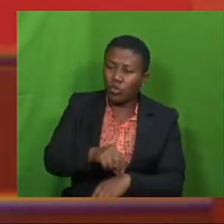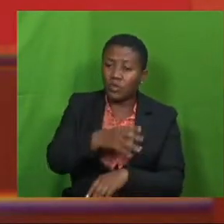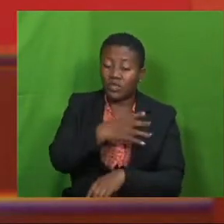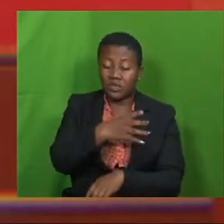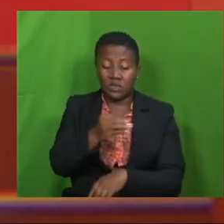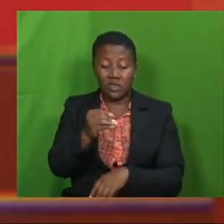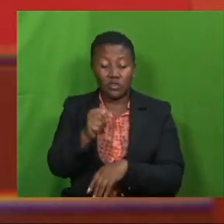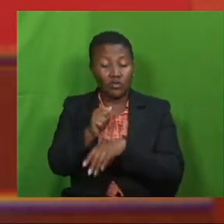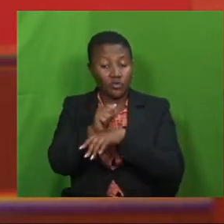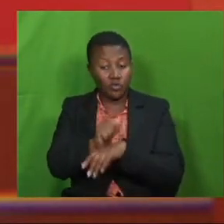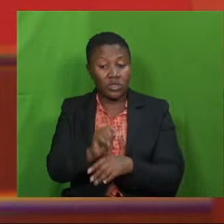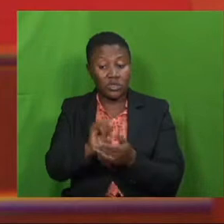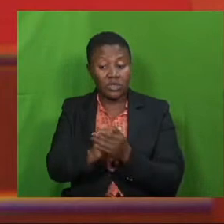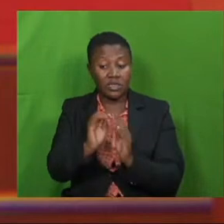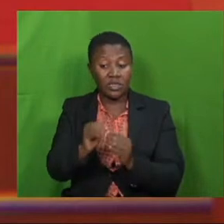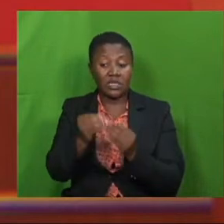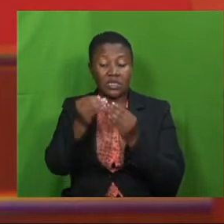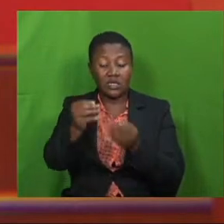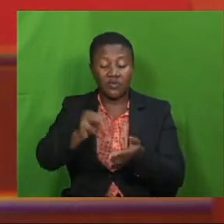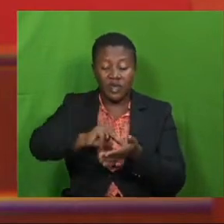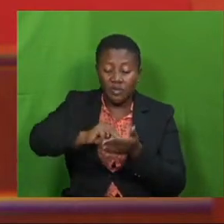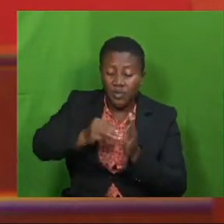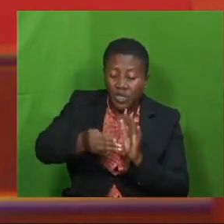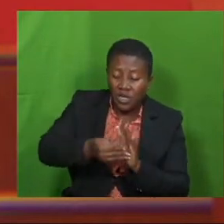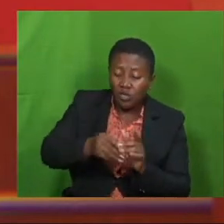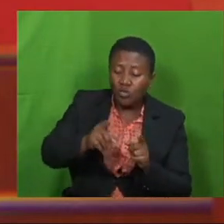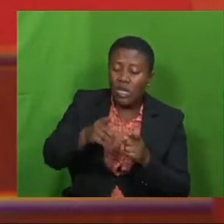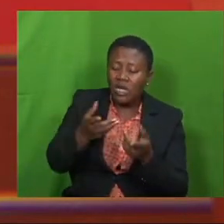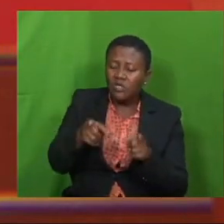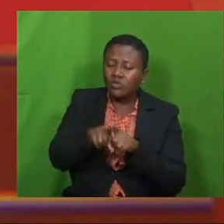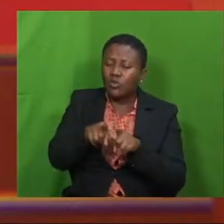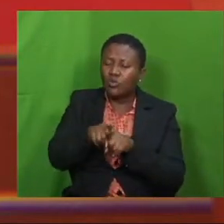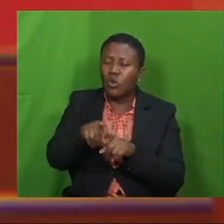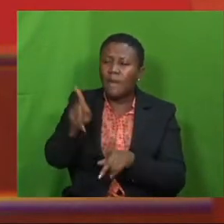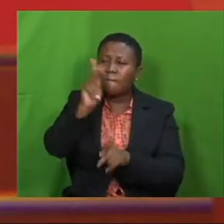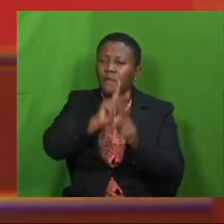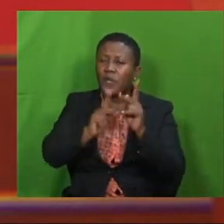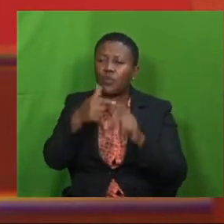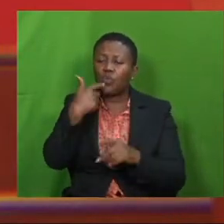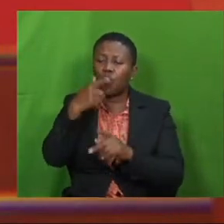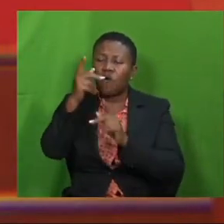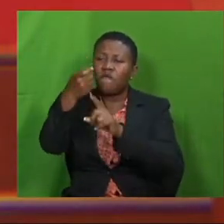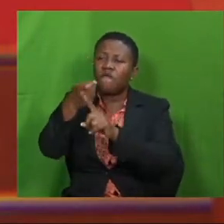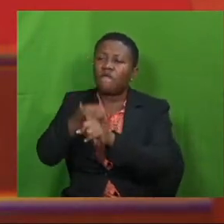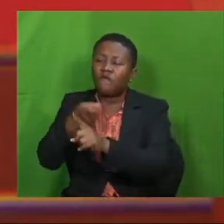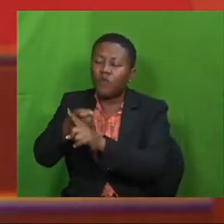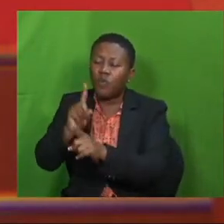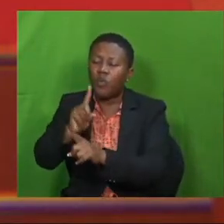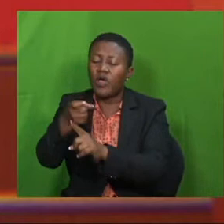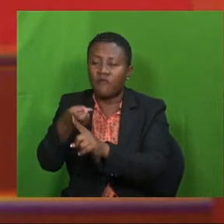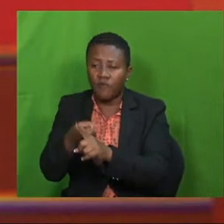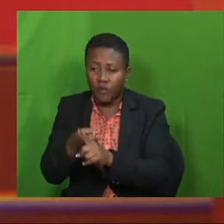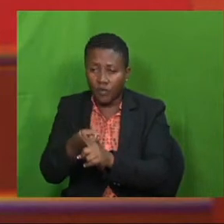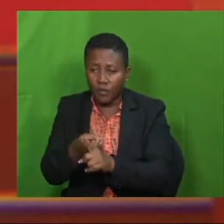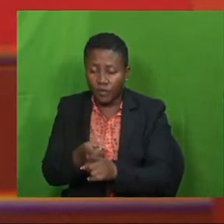give meanings to our identity as people and our very existence.